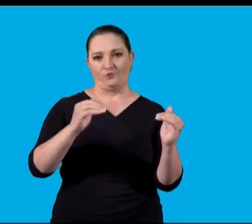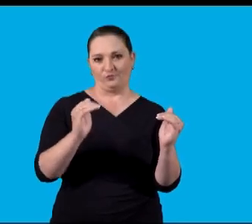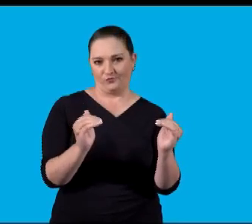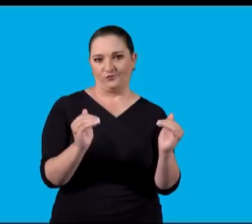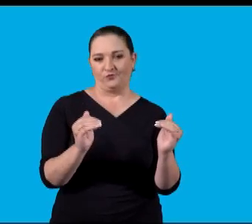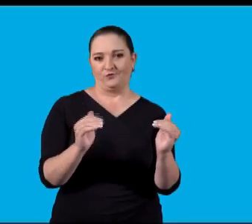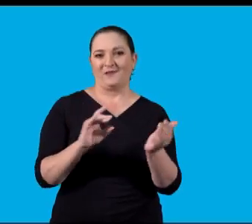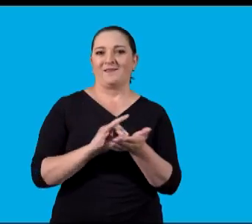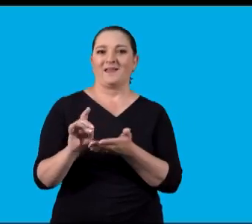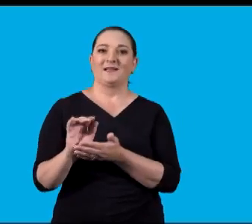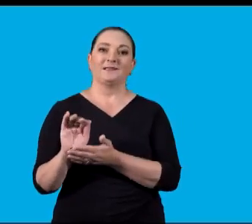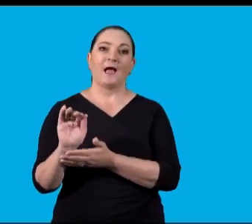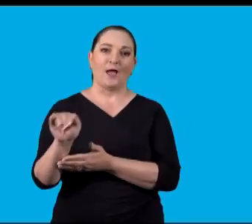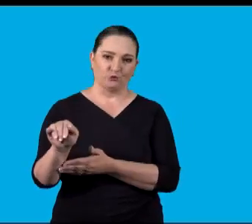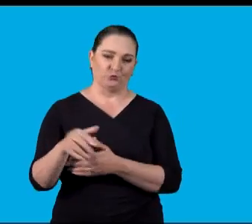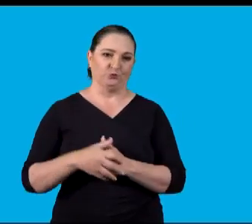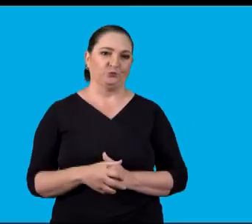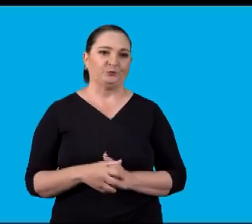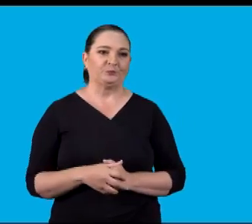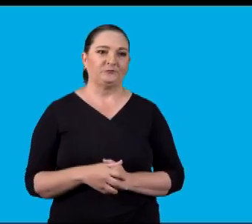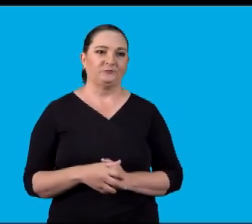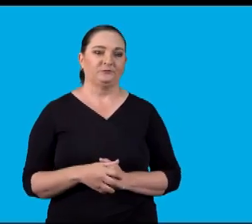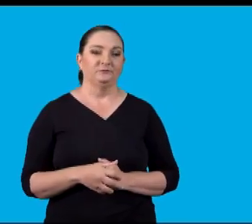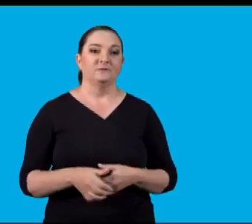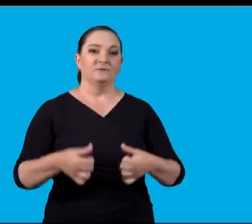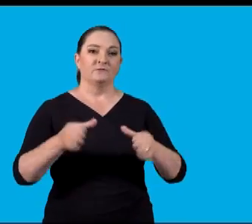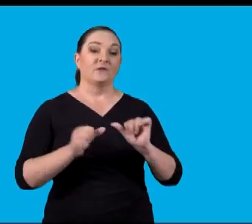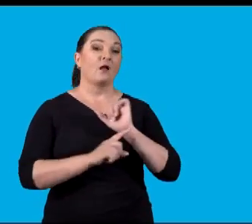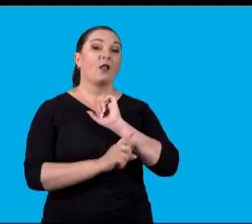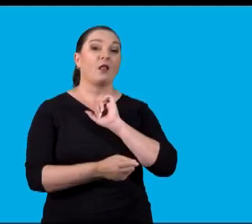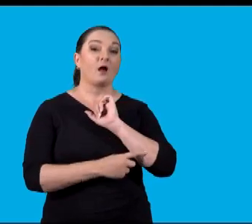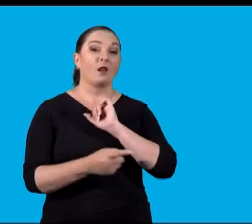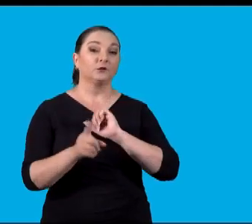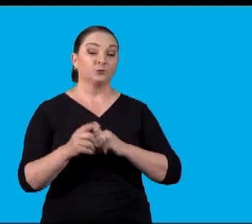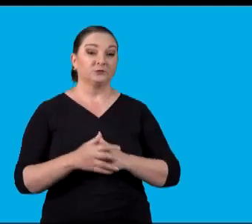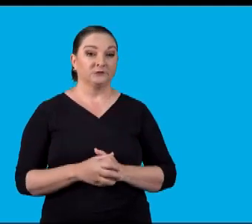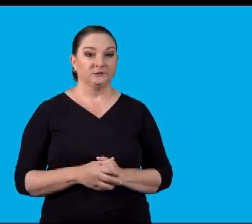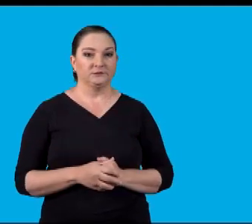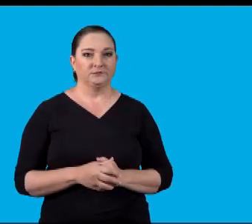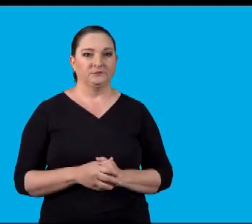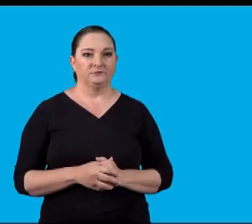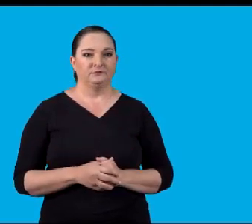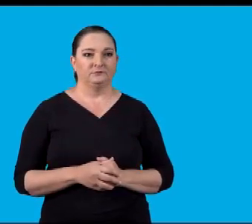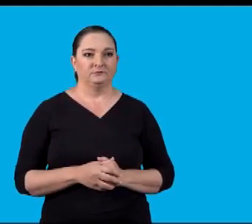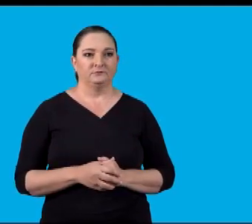904,400, a cash outflow. Let's come now and we do the last part. And the last part